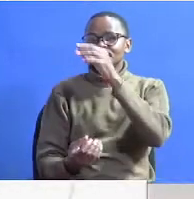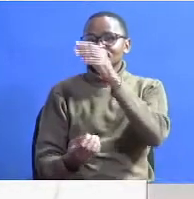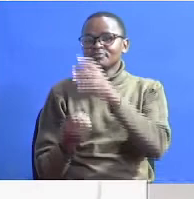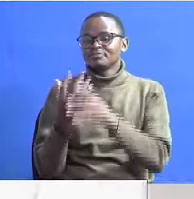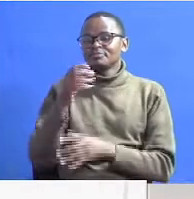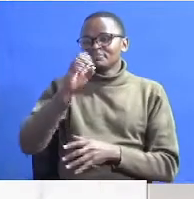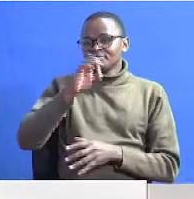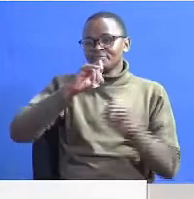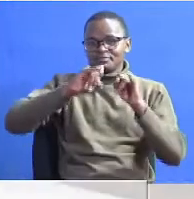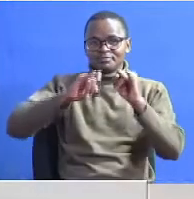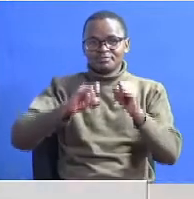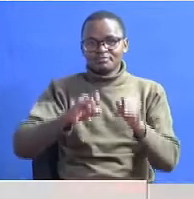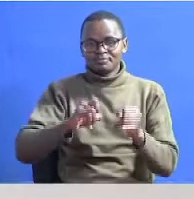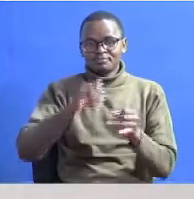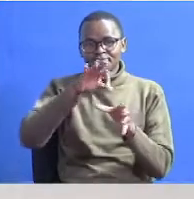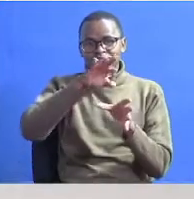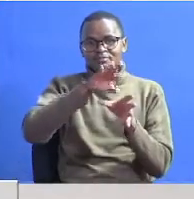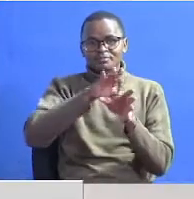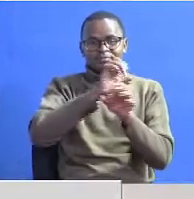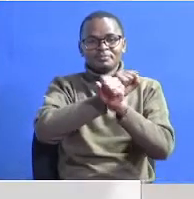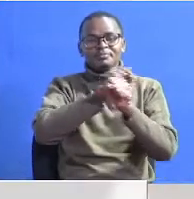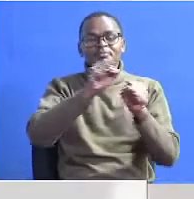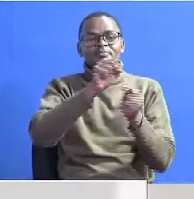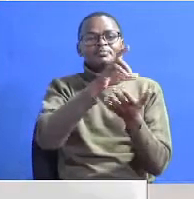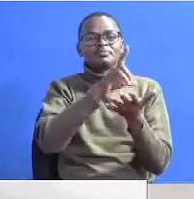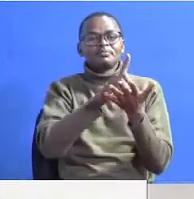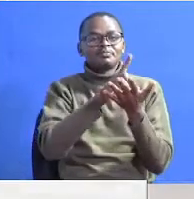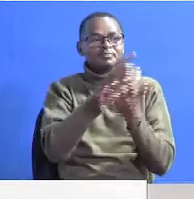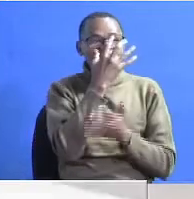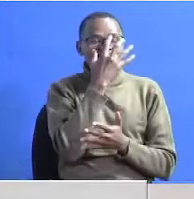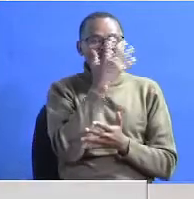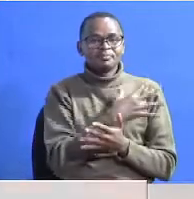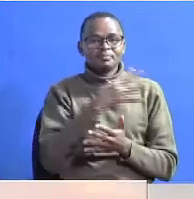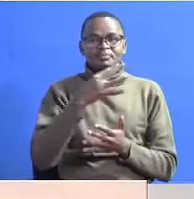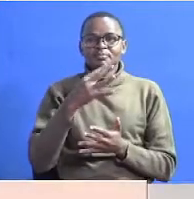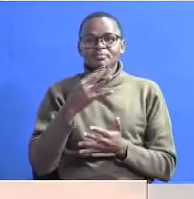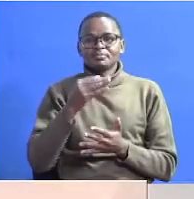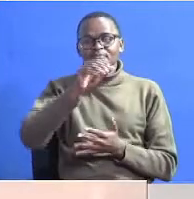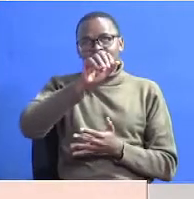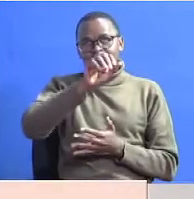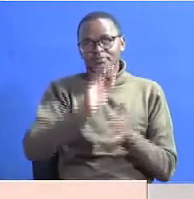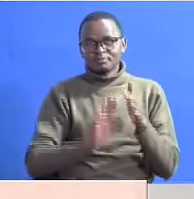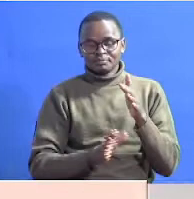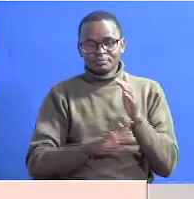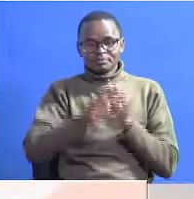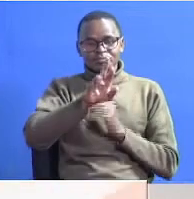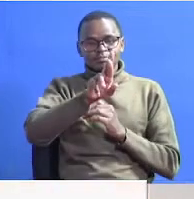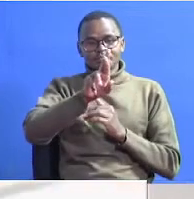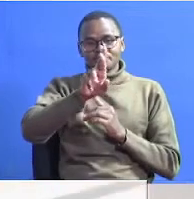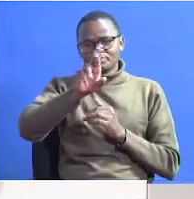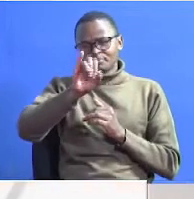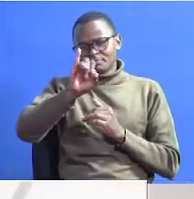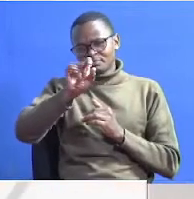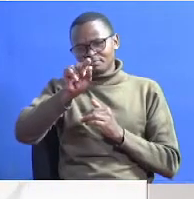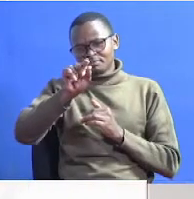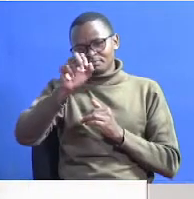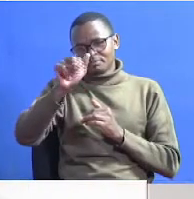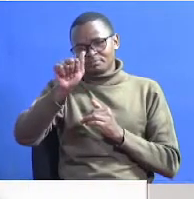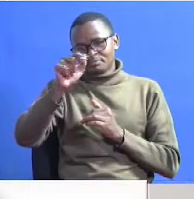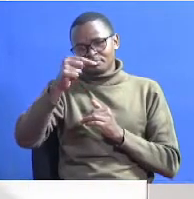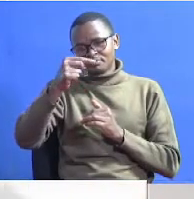of the newly elected president, that is Dr. William Ruto and his deputy Rigathi Gachagua.